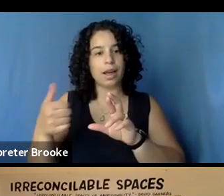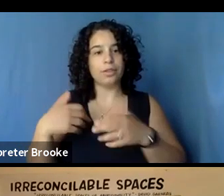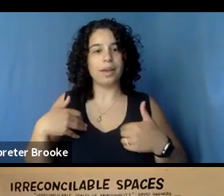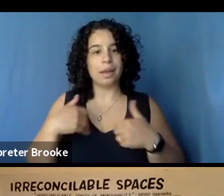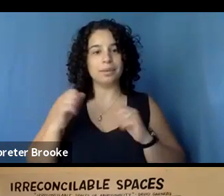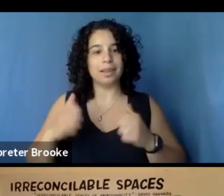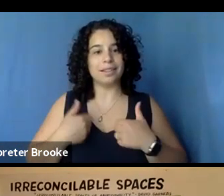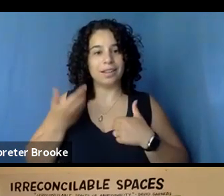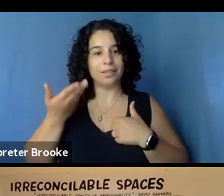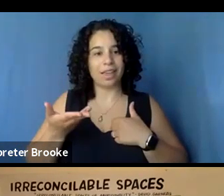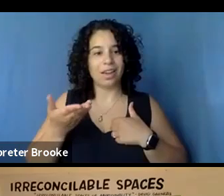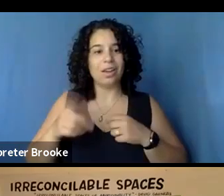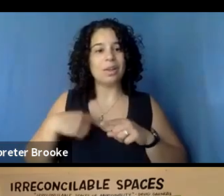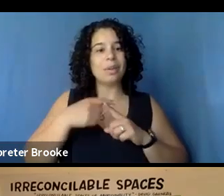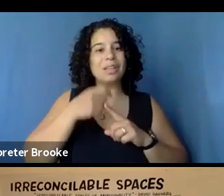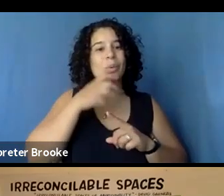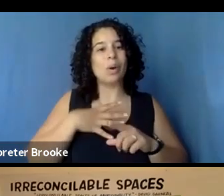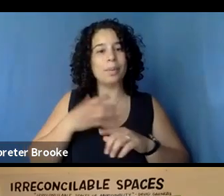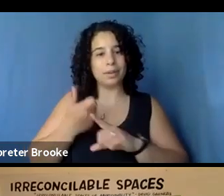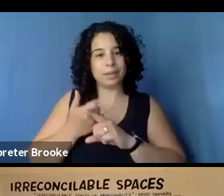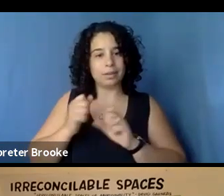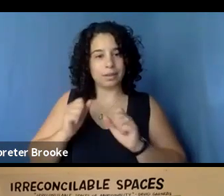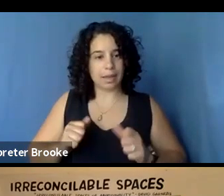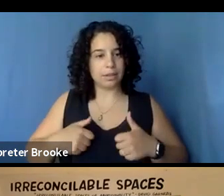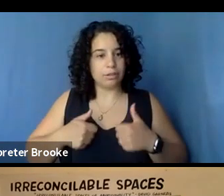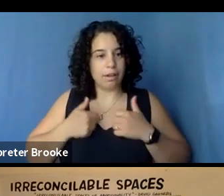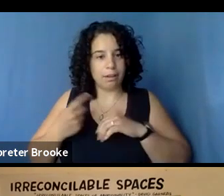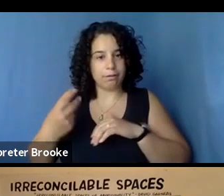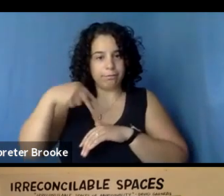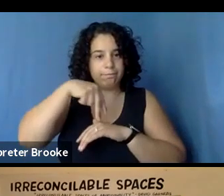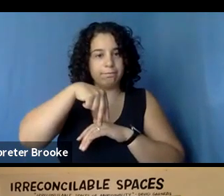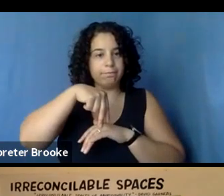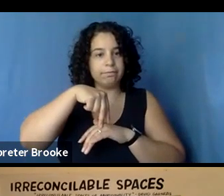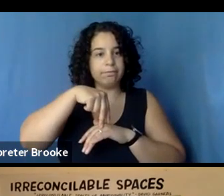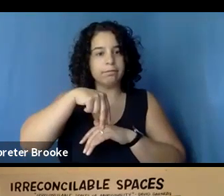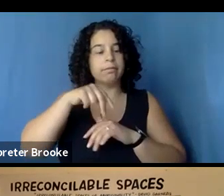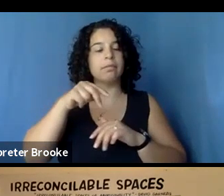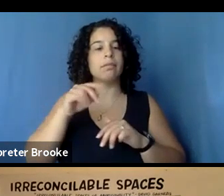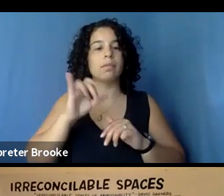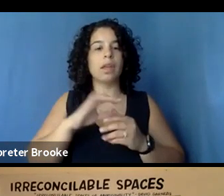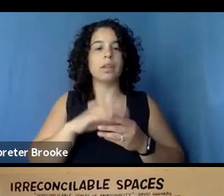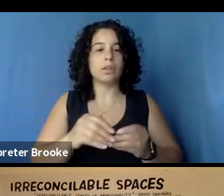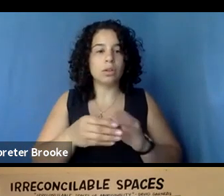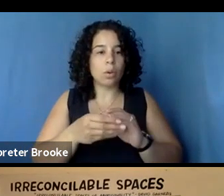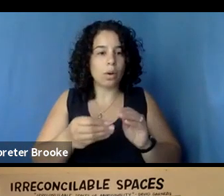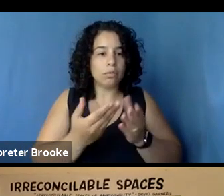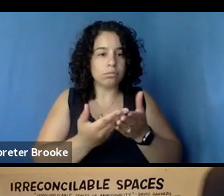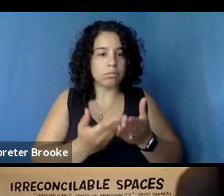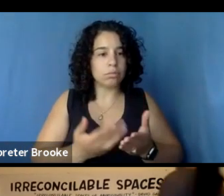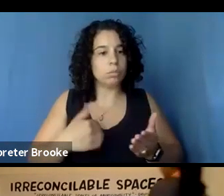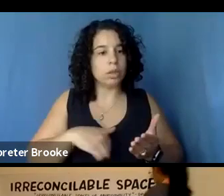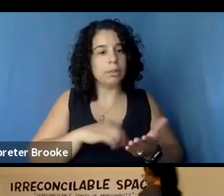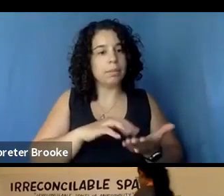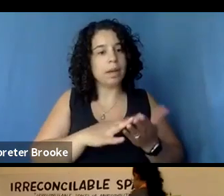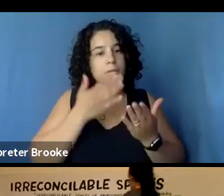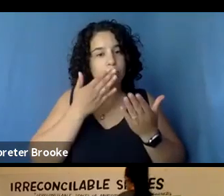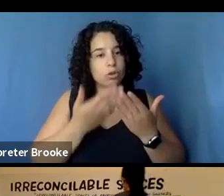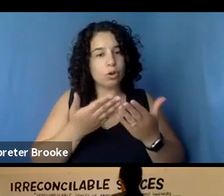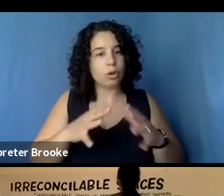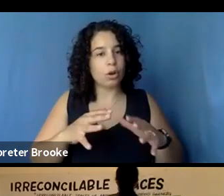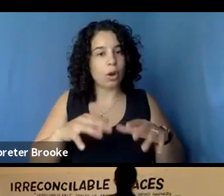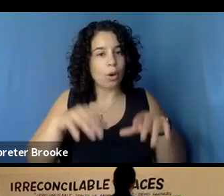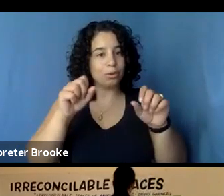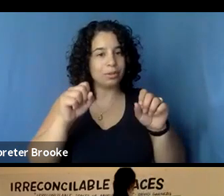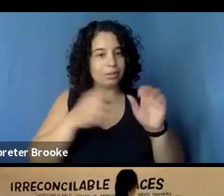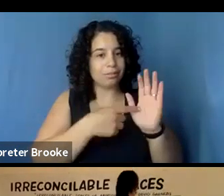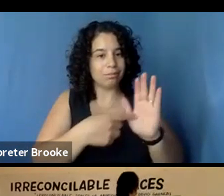that she can survive. Right? It's a story that teaches us to be good hosts, I think, and a story that teaches us